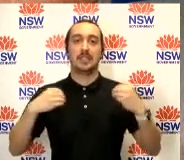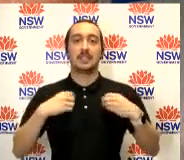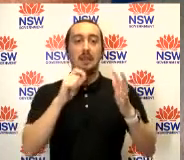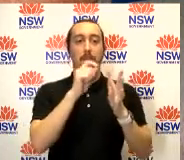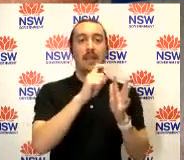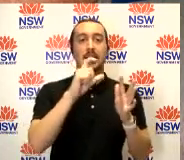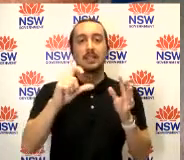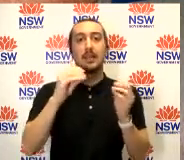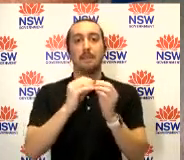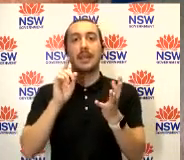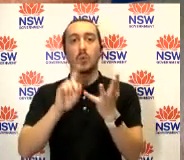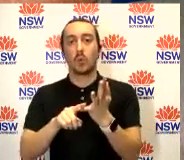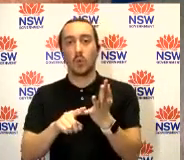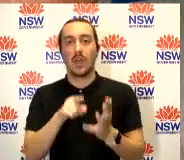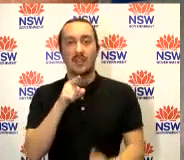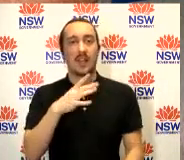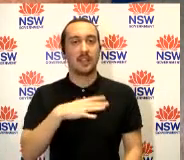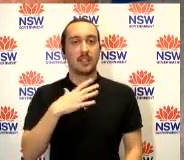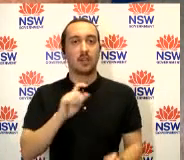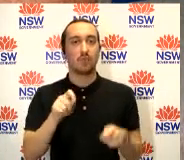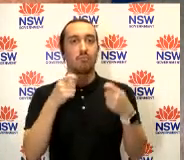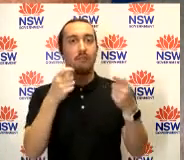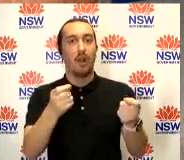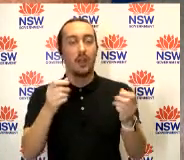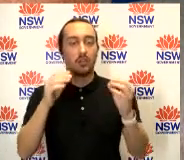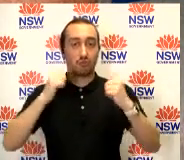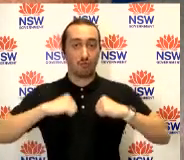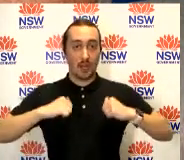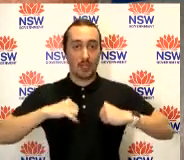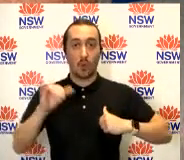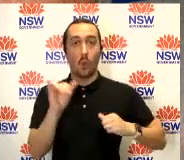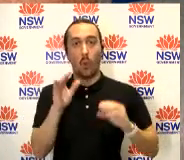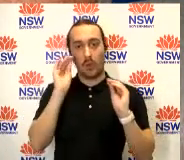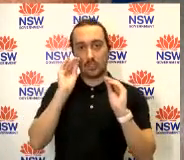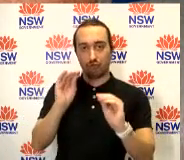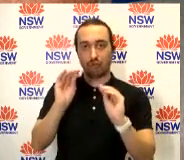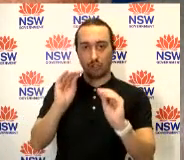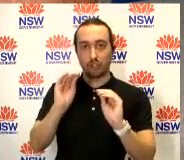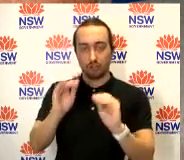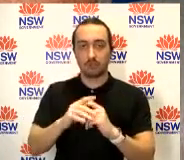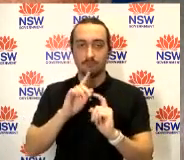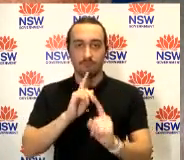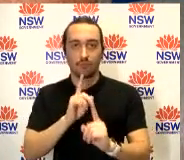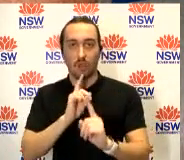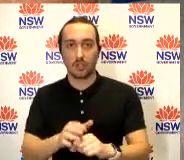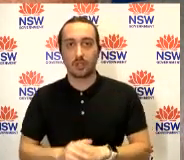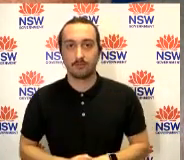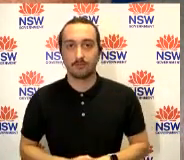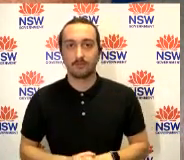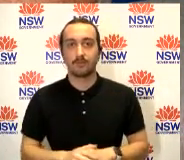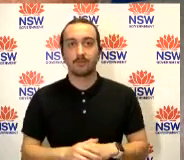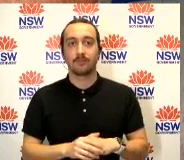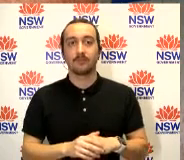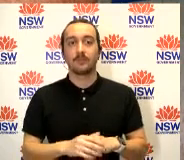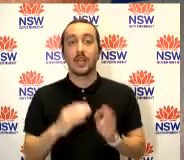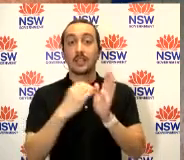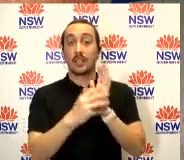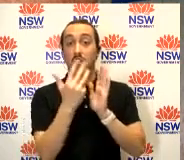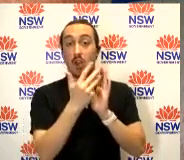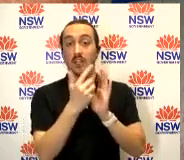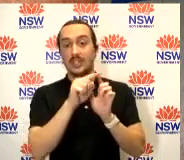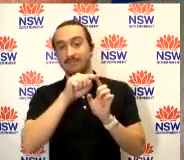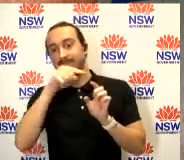instruction. When you dig down a little bit deeper under Clause 39, It gives you a little bit of insight what sort